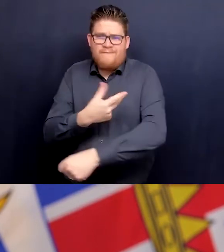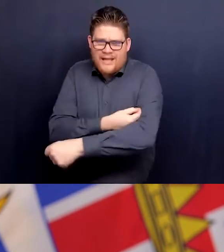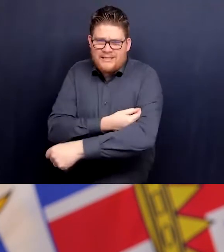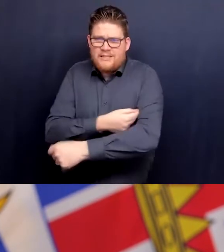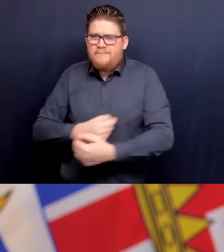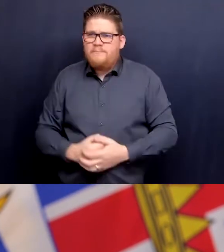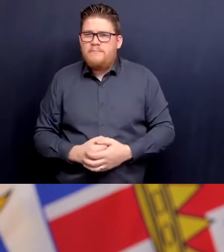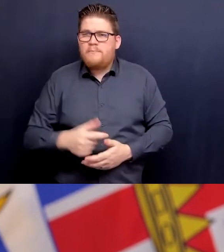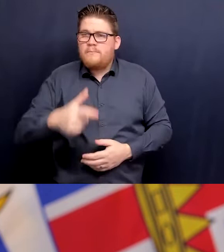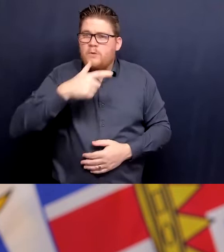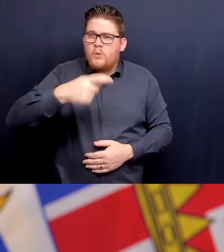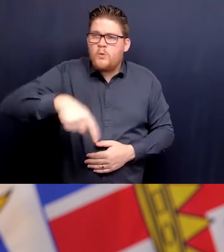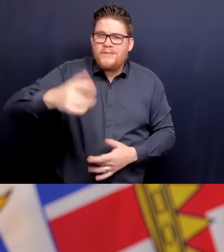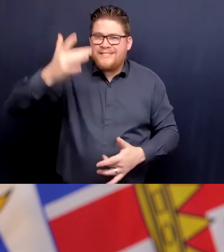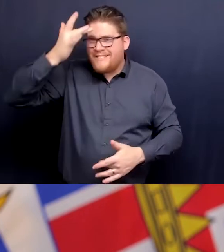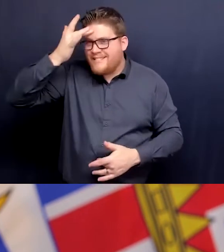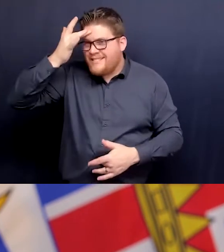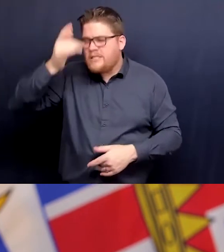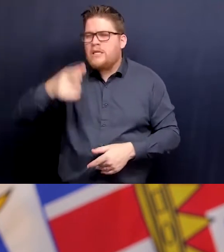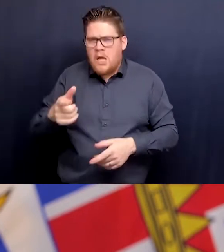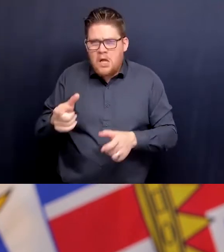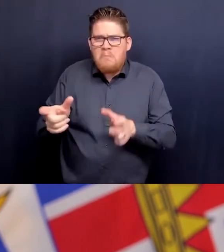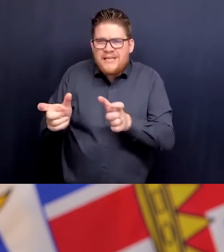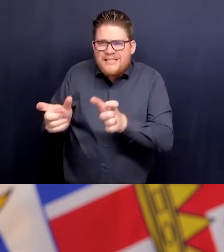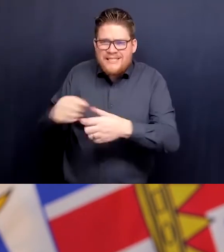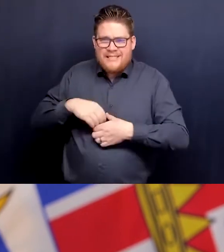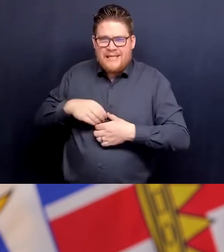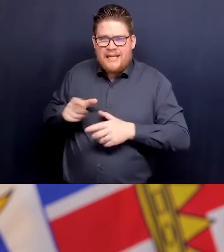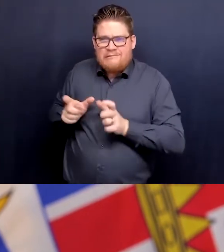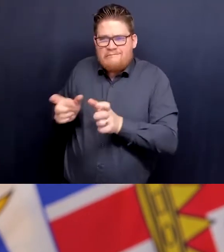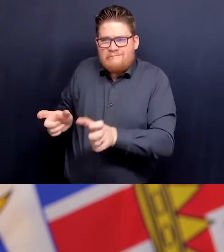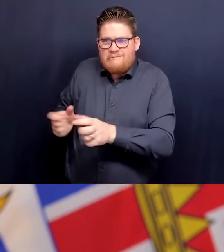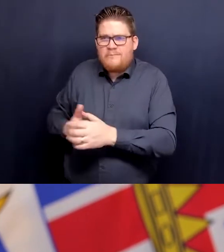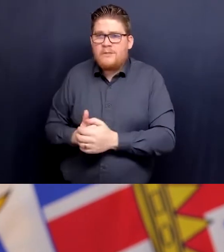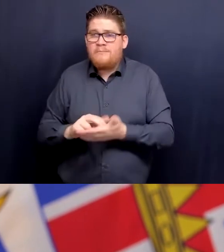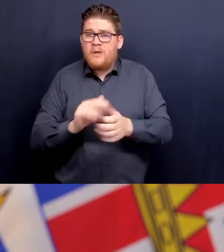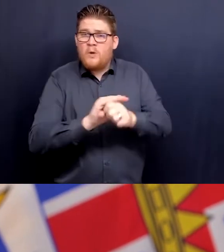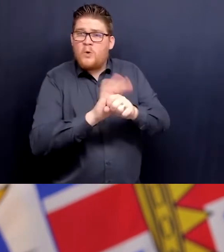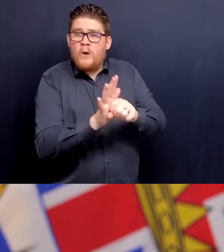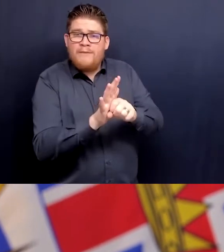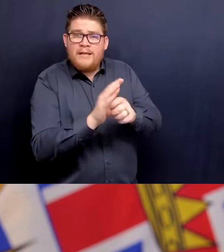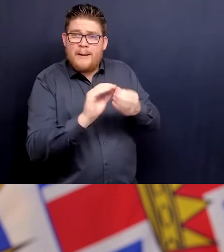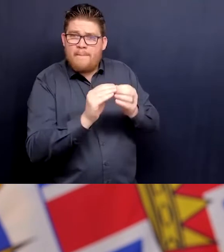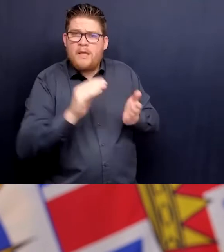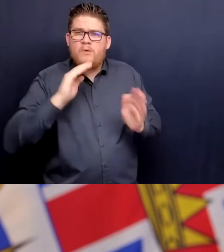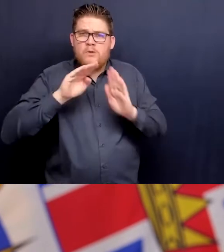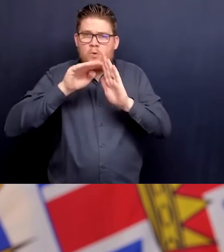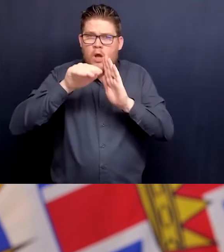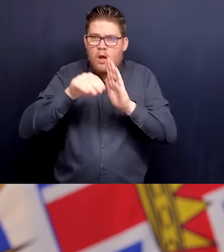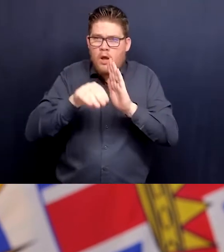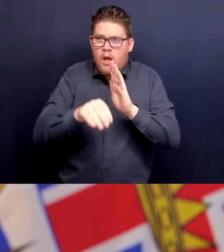recent infections. And we're seeing that means cases are decreasing, and the cases that are occurring are mostly